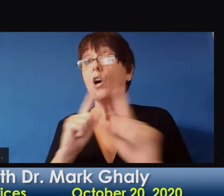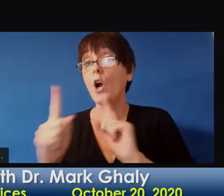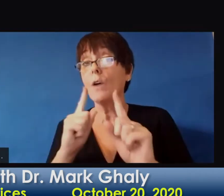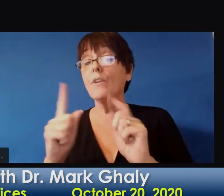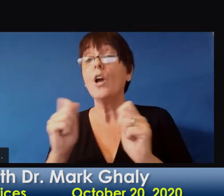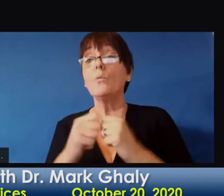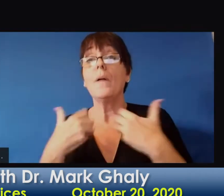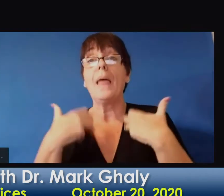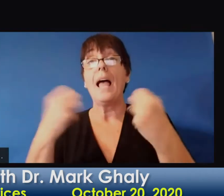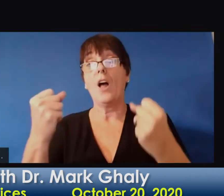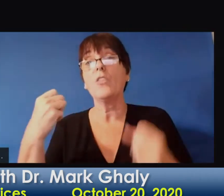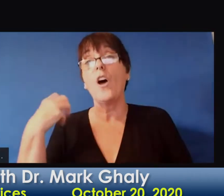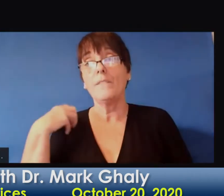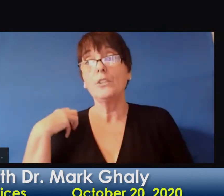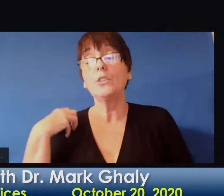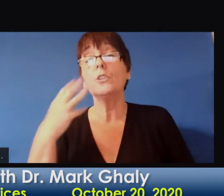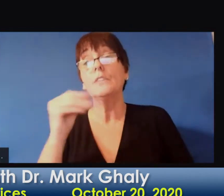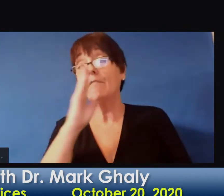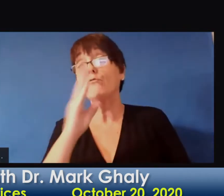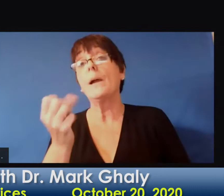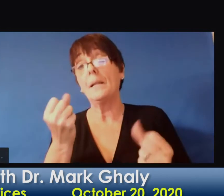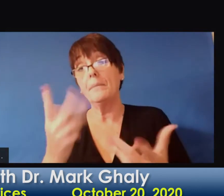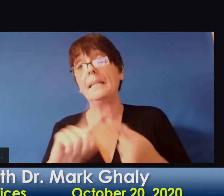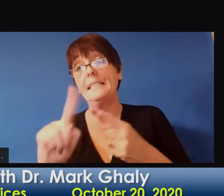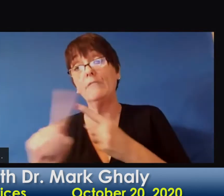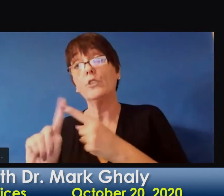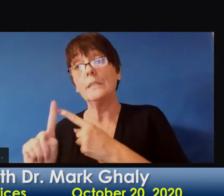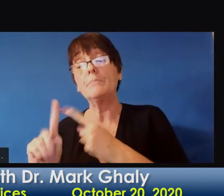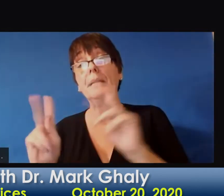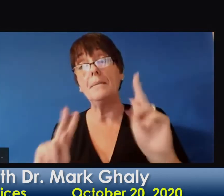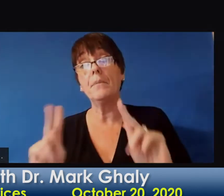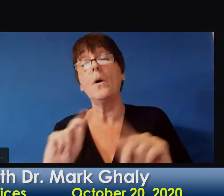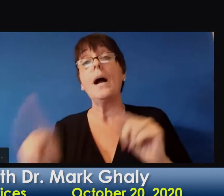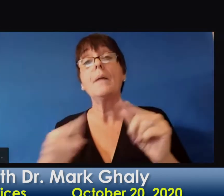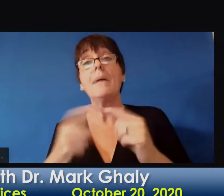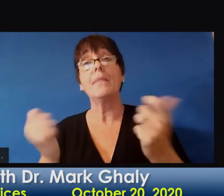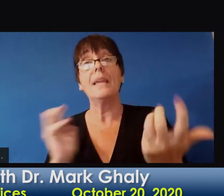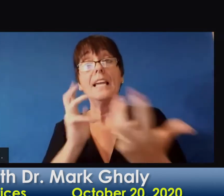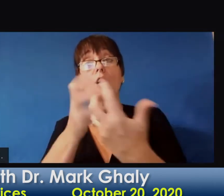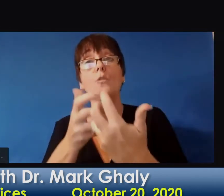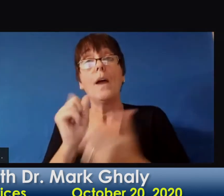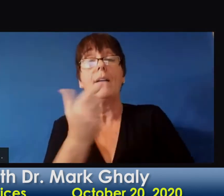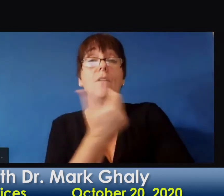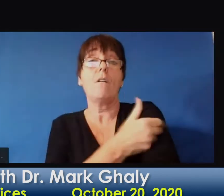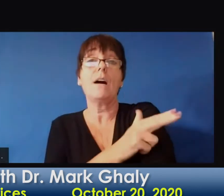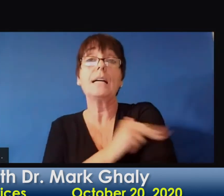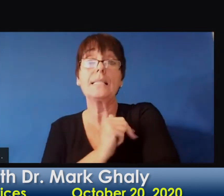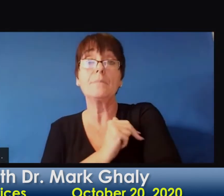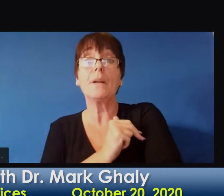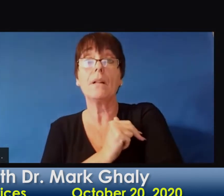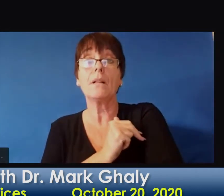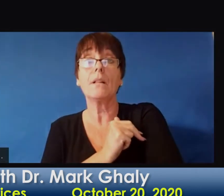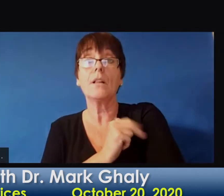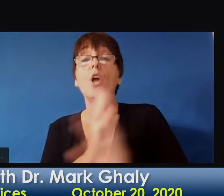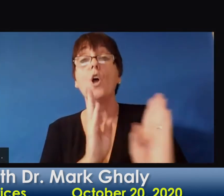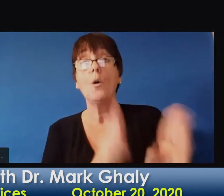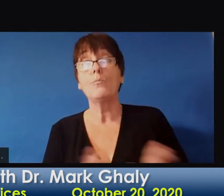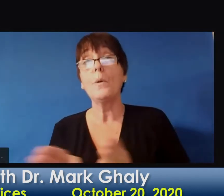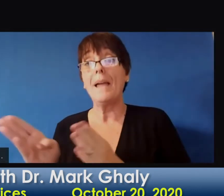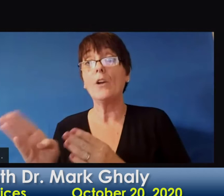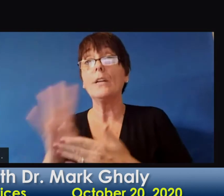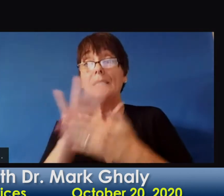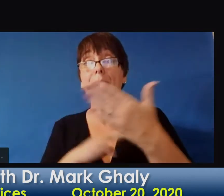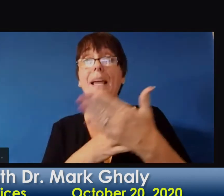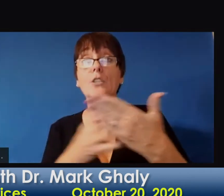health officers and frankly, many others about the integration of a hospital preparedness metric.